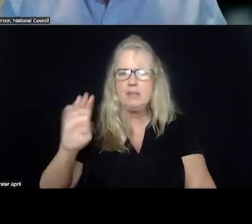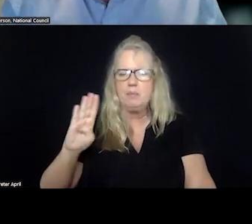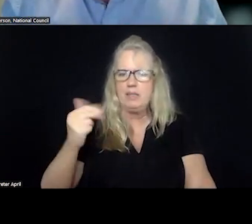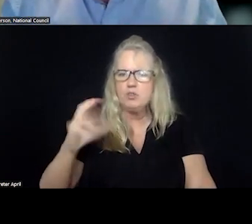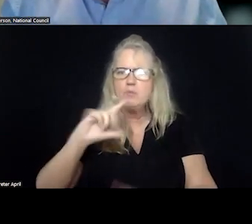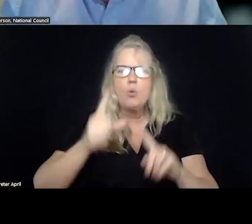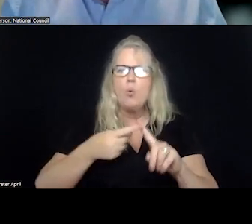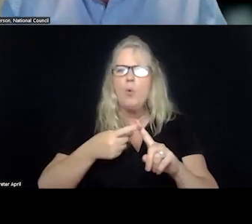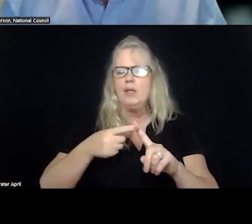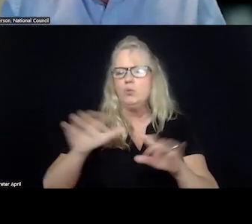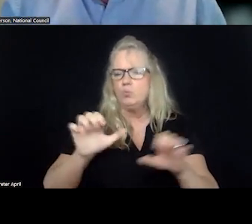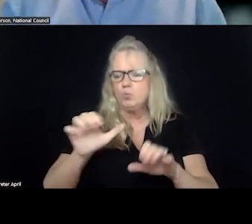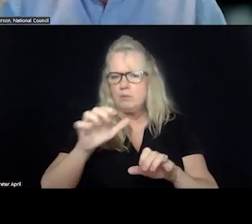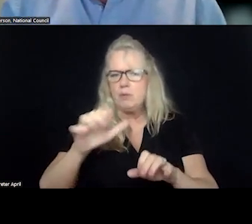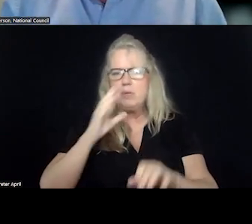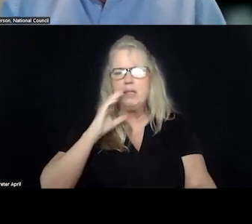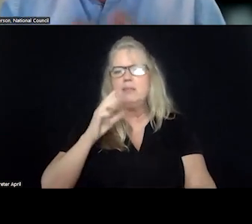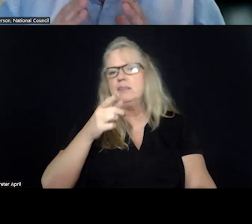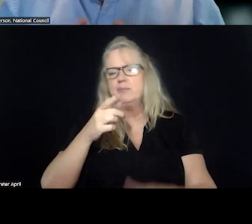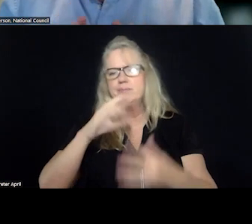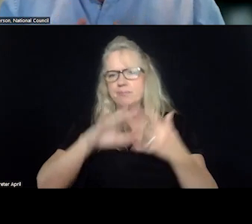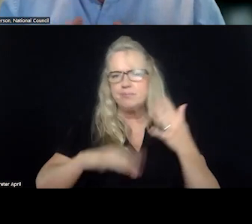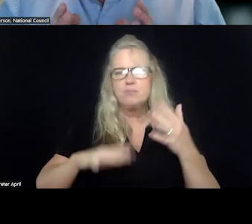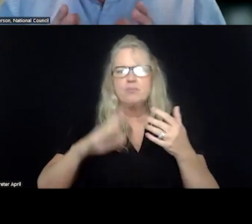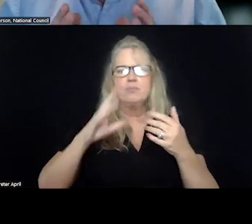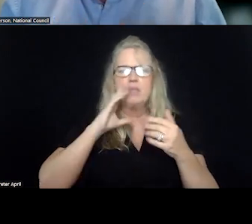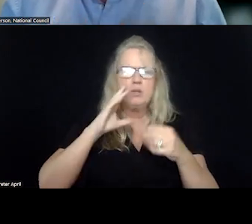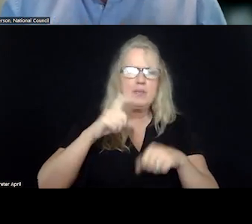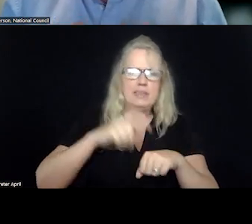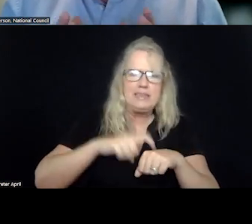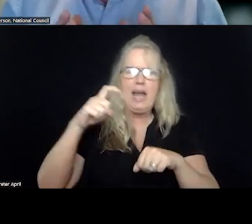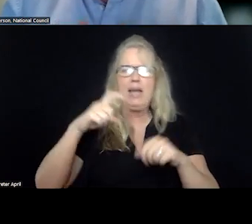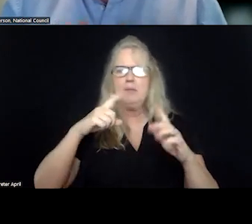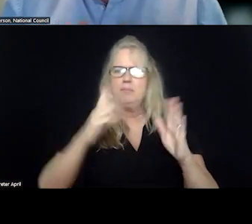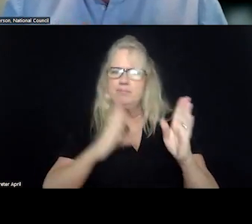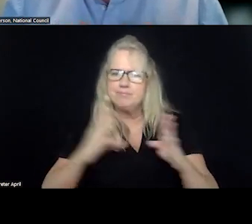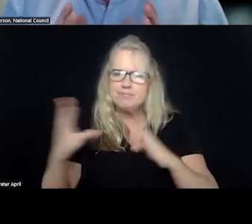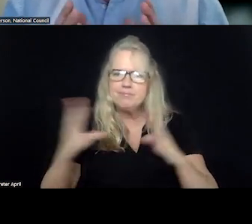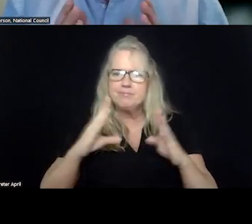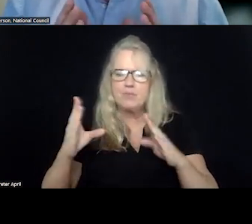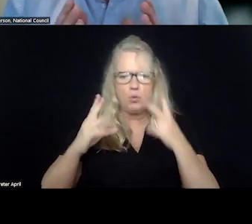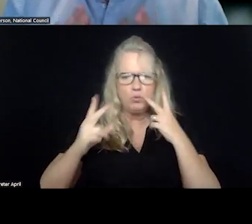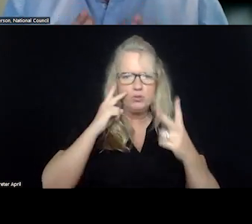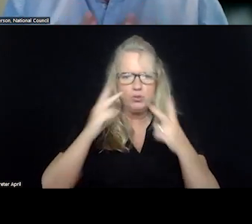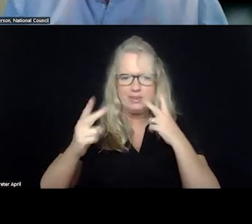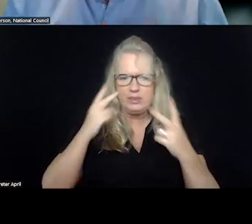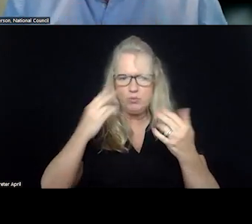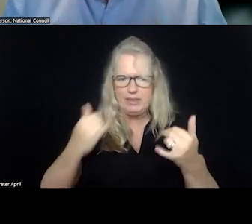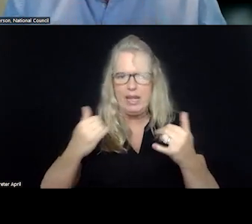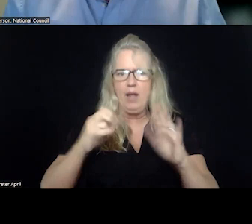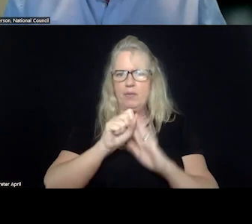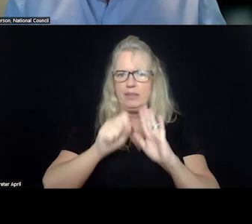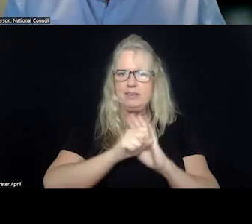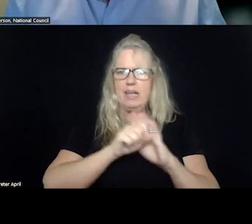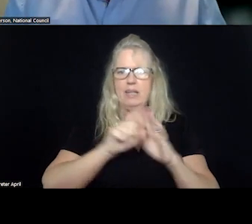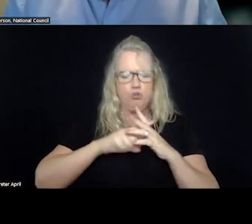present, around CCBHC, the September time was really perfect, because as you're seeing right now, states are starting to